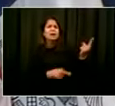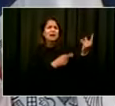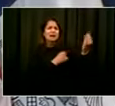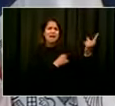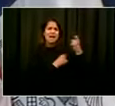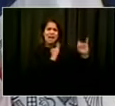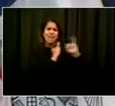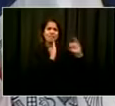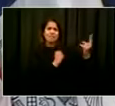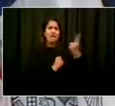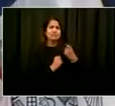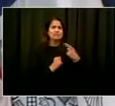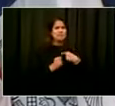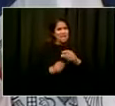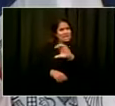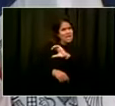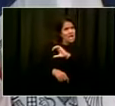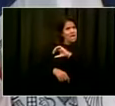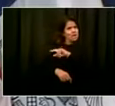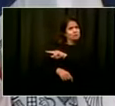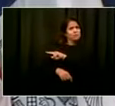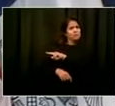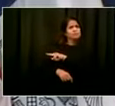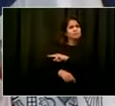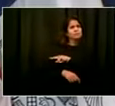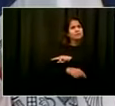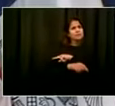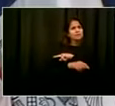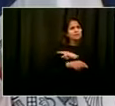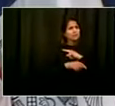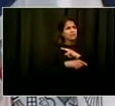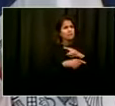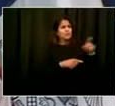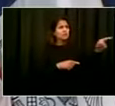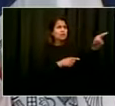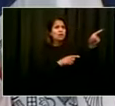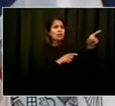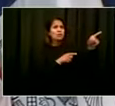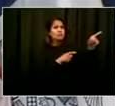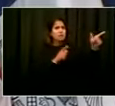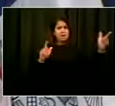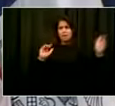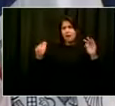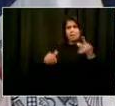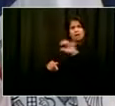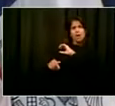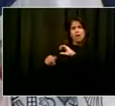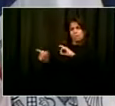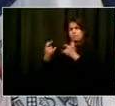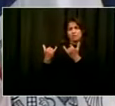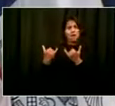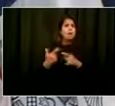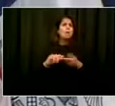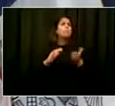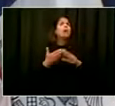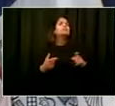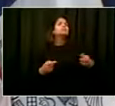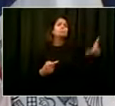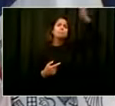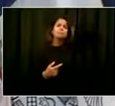police force when I worked in this building for Mayor Dinkins. And back then, I think it was a police force that was much